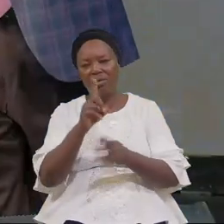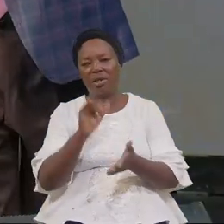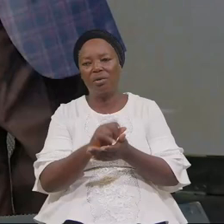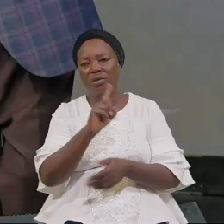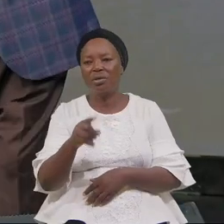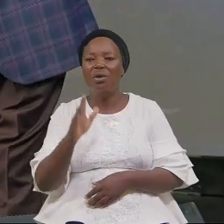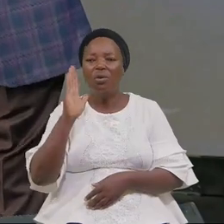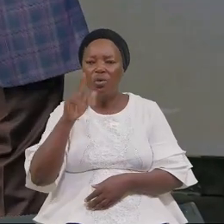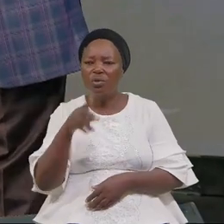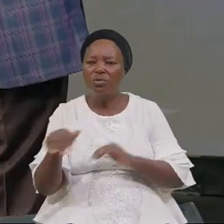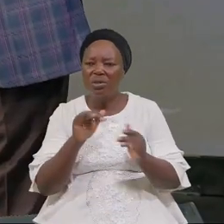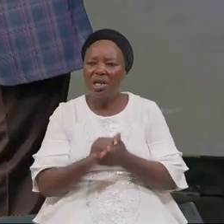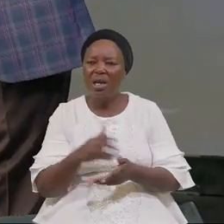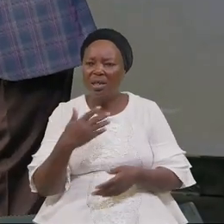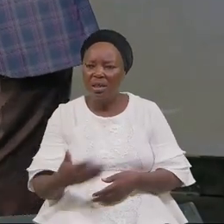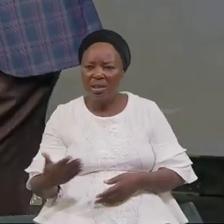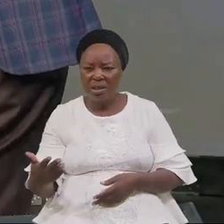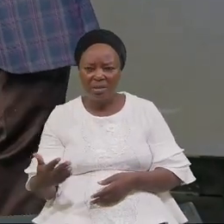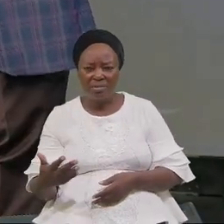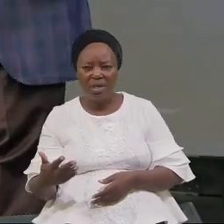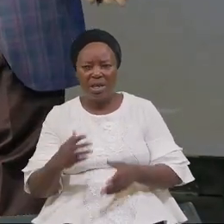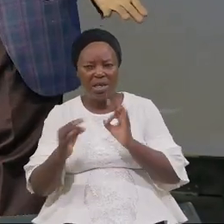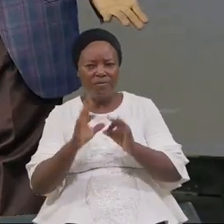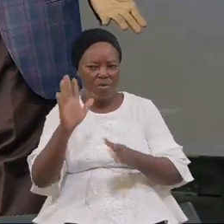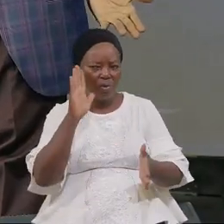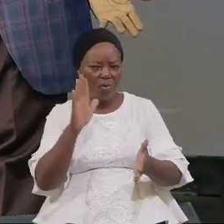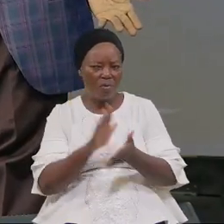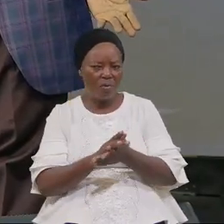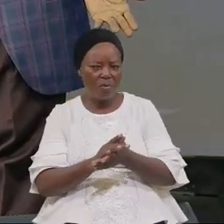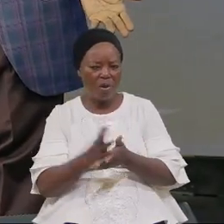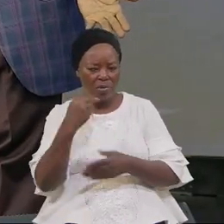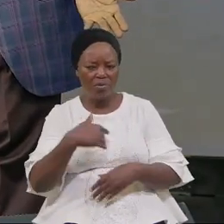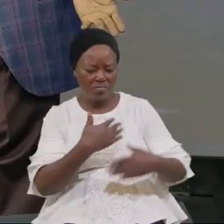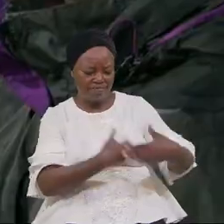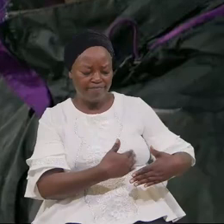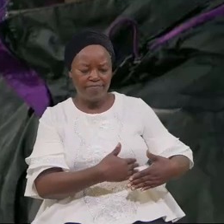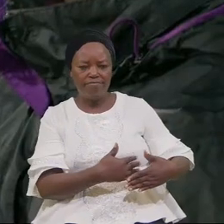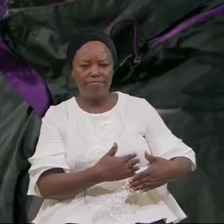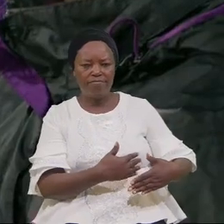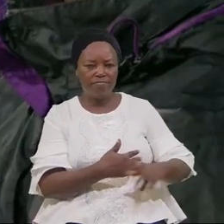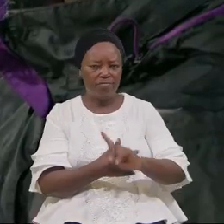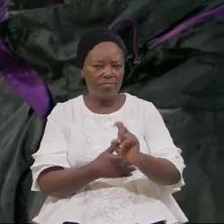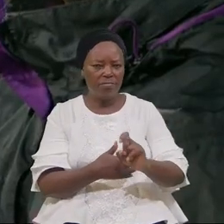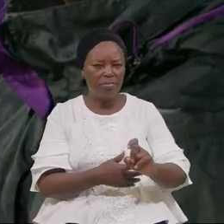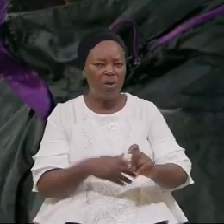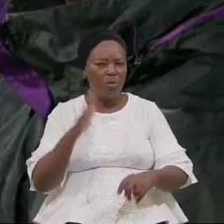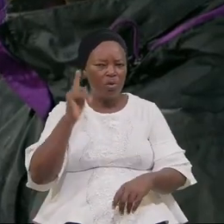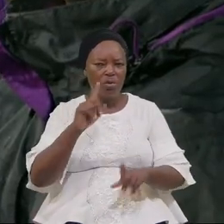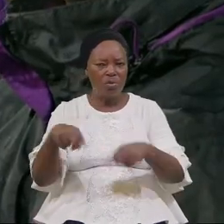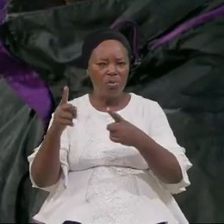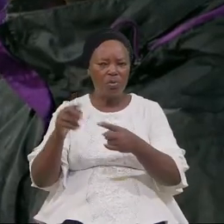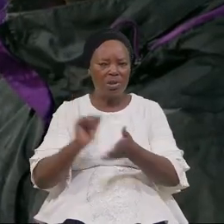do that thing if your wife was by your side? Will you go that